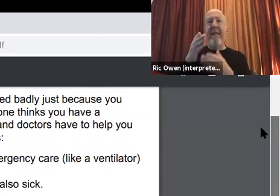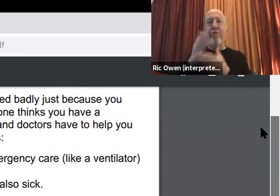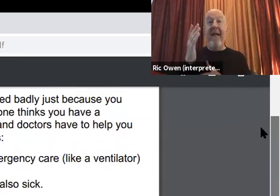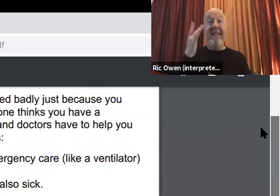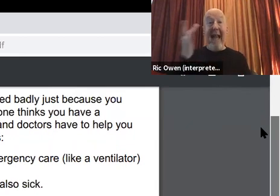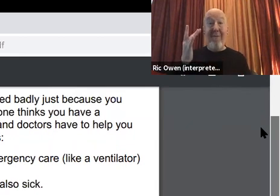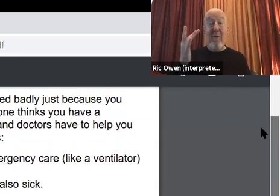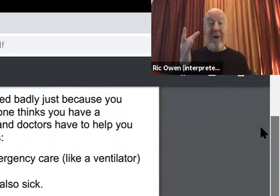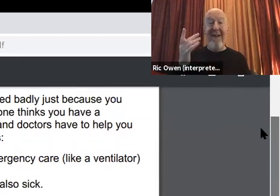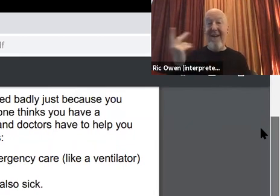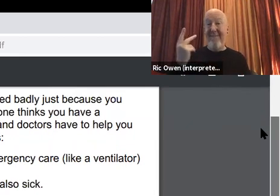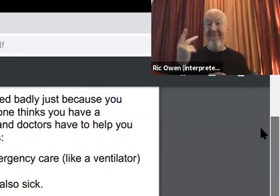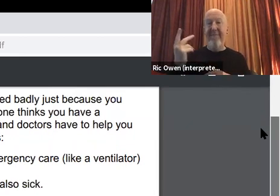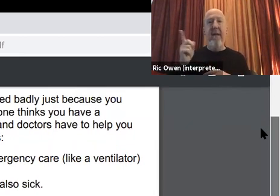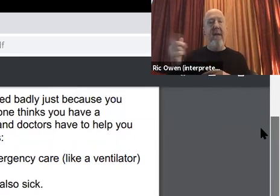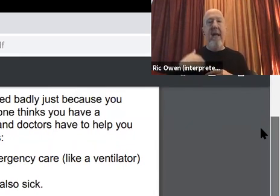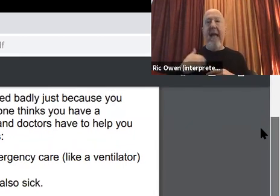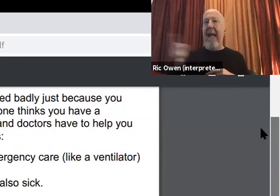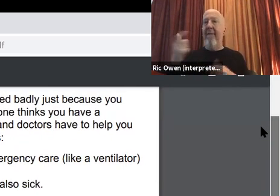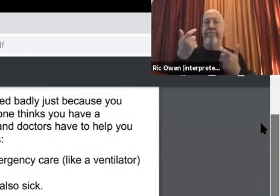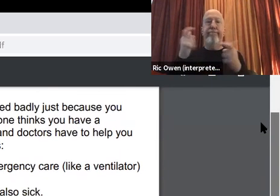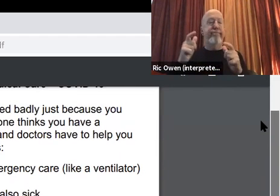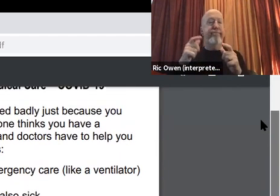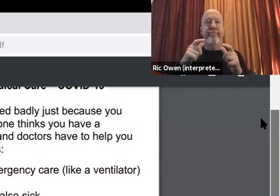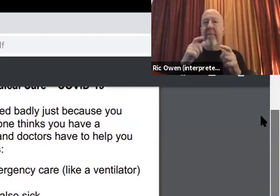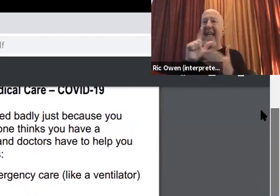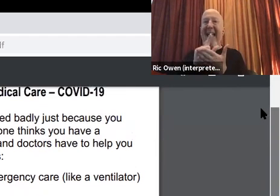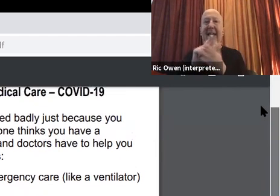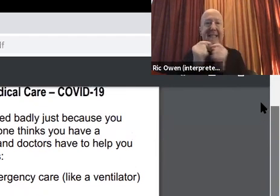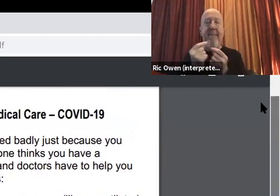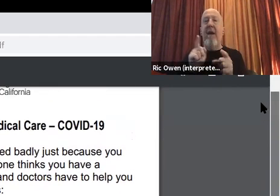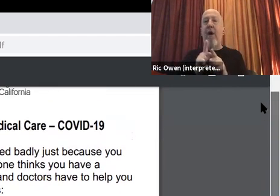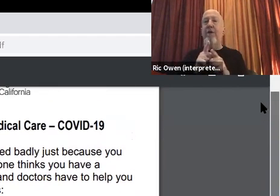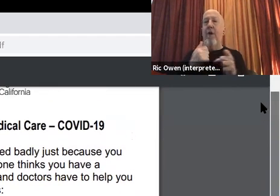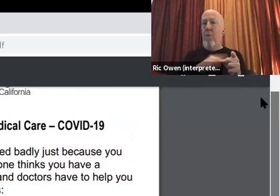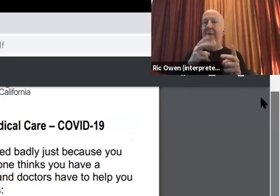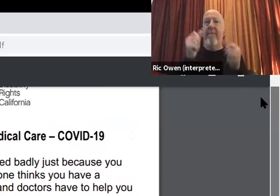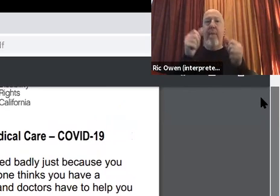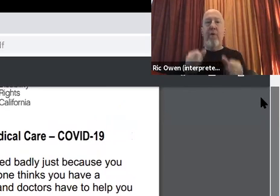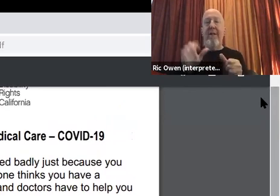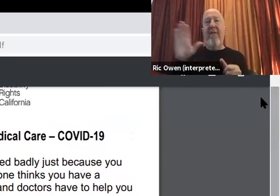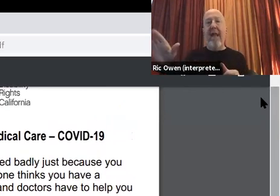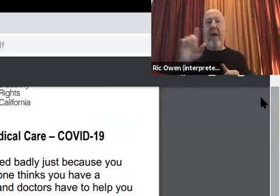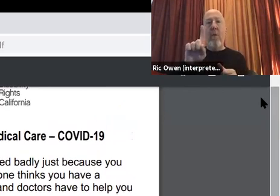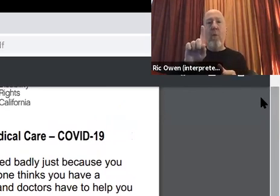who has a very robust legal team, and we have their 800 number on our tool.